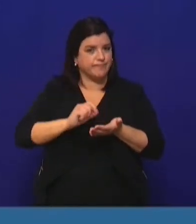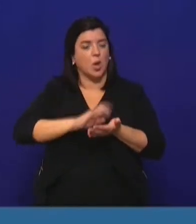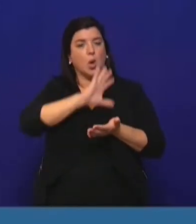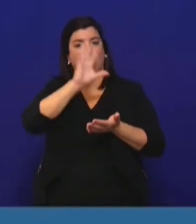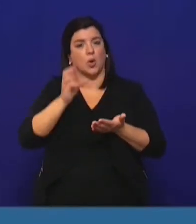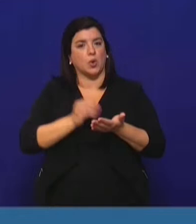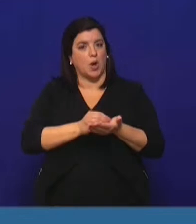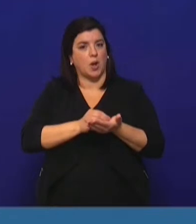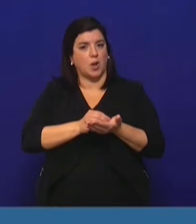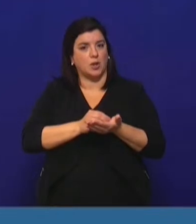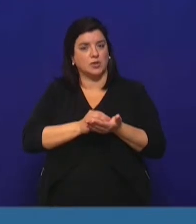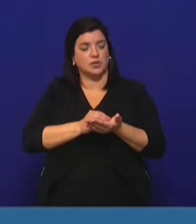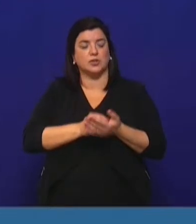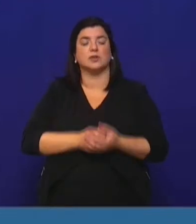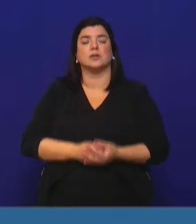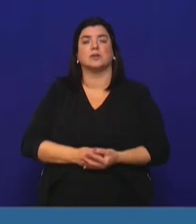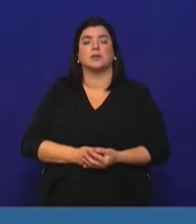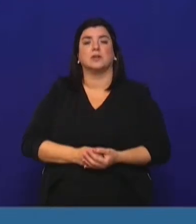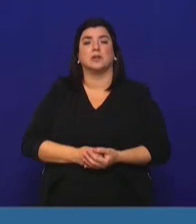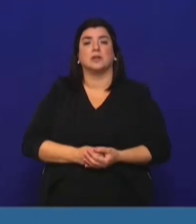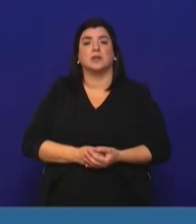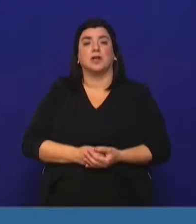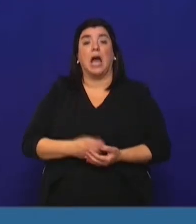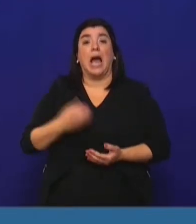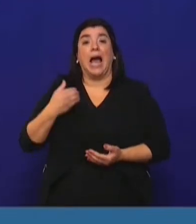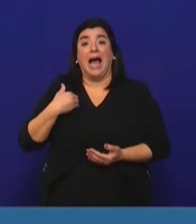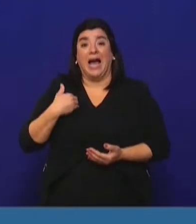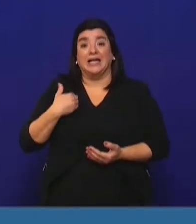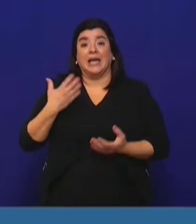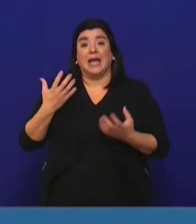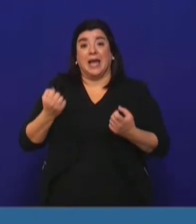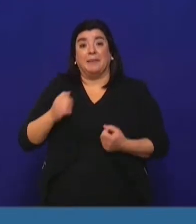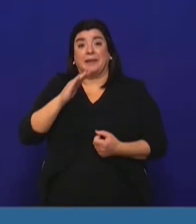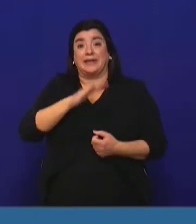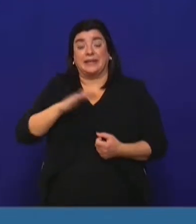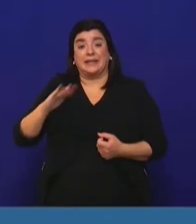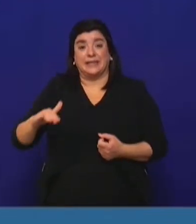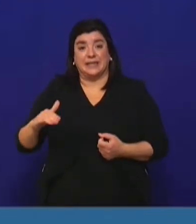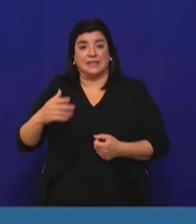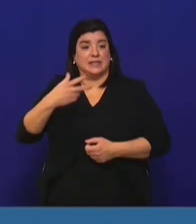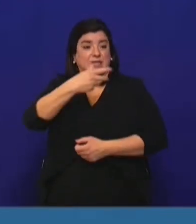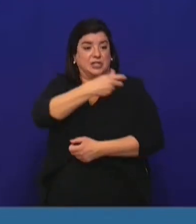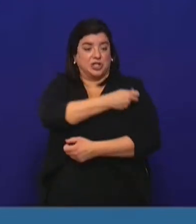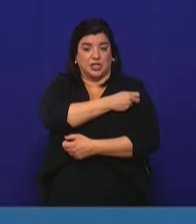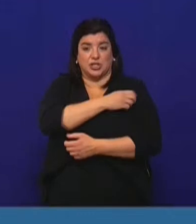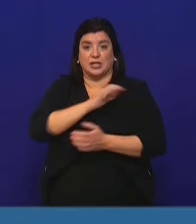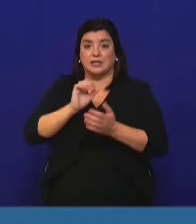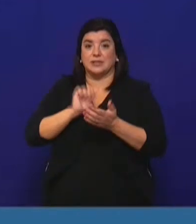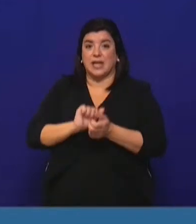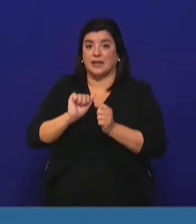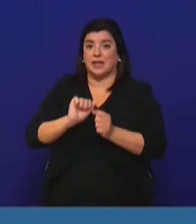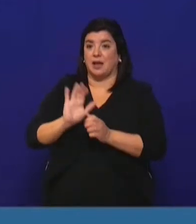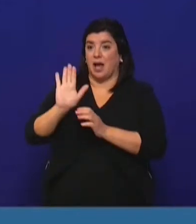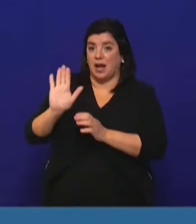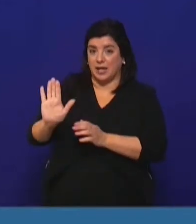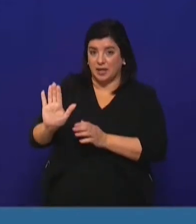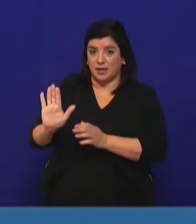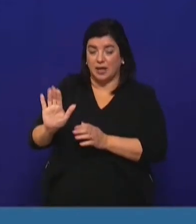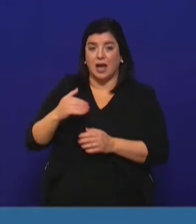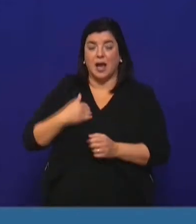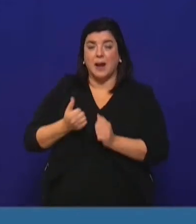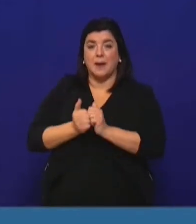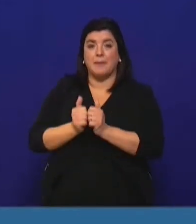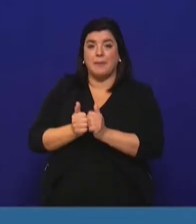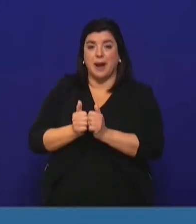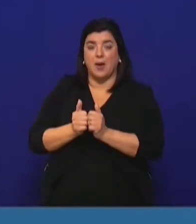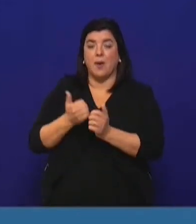li meta inti għandek persuni li aħna nkunu qegħdin ikollna dożi lesti għalihom, hemmhekk aħna nkunu qegħdin nippreparaw biex aħna nkunu qed